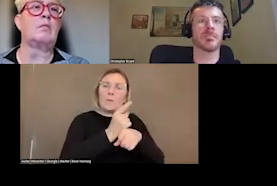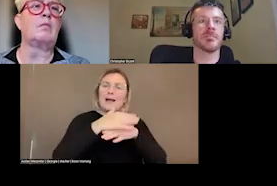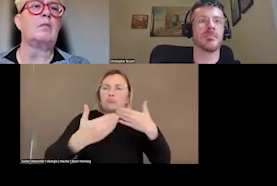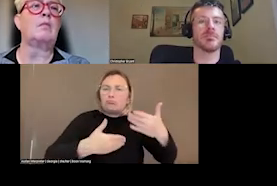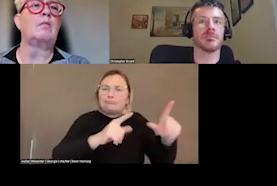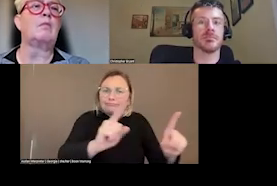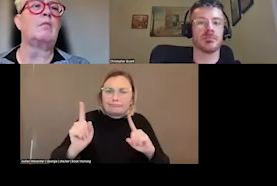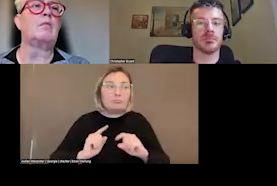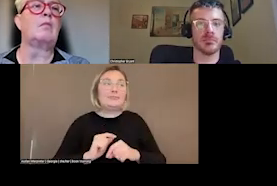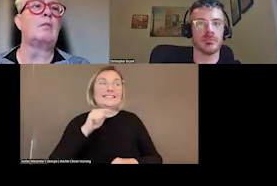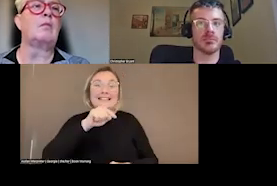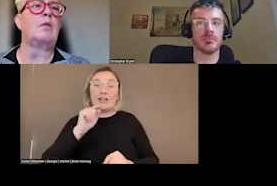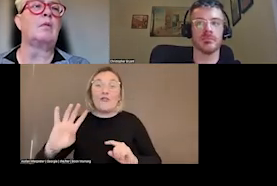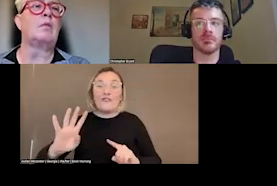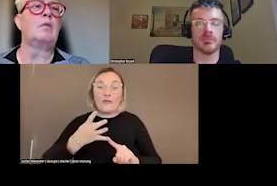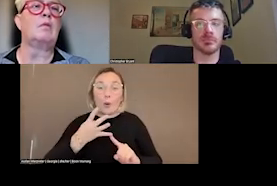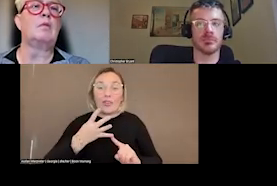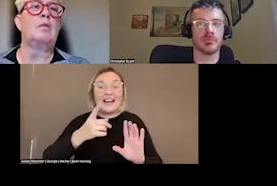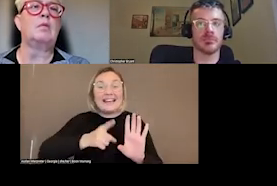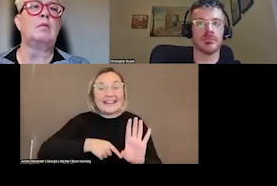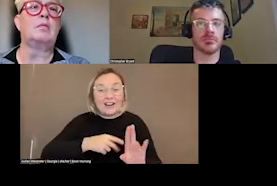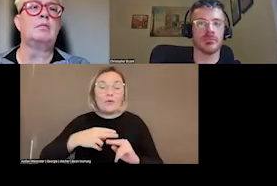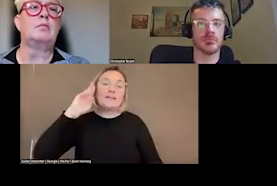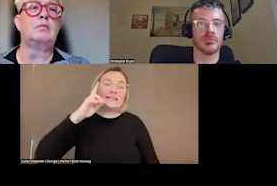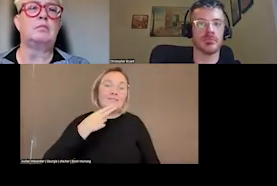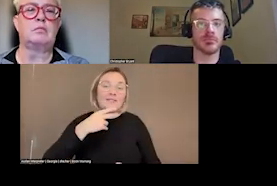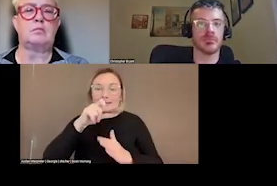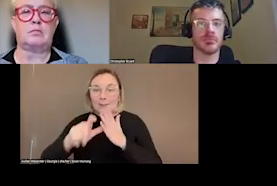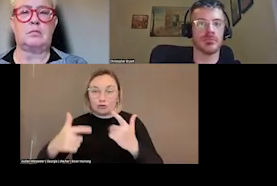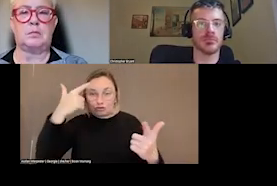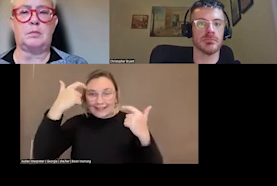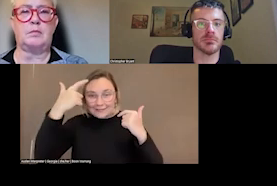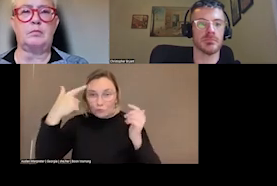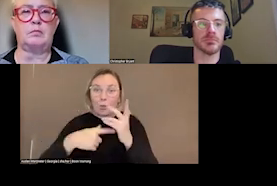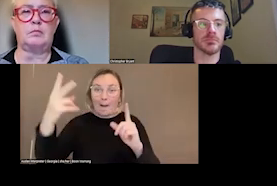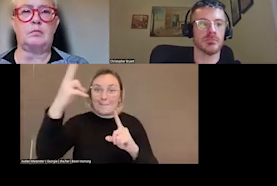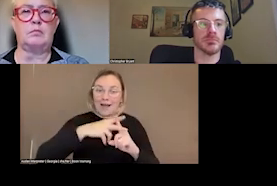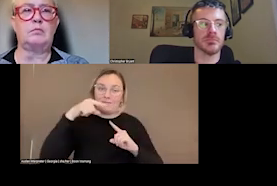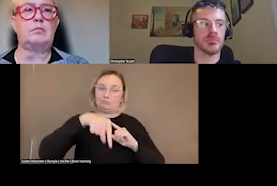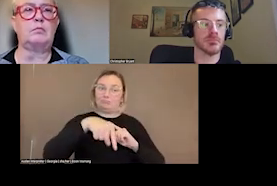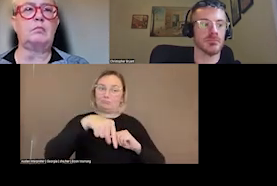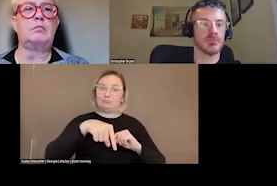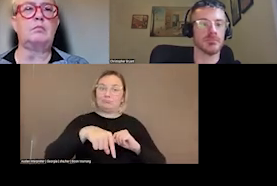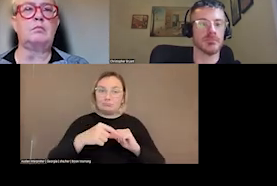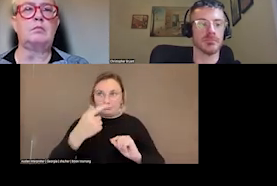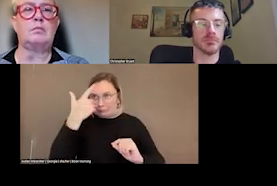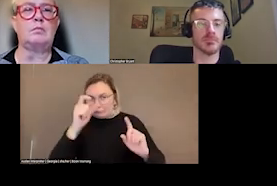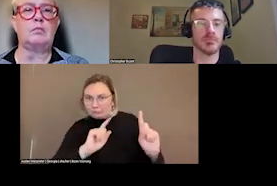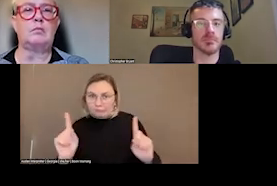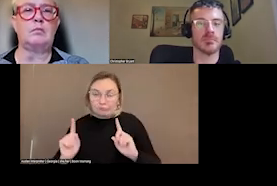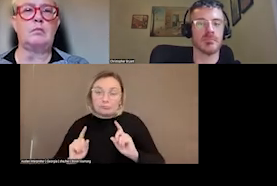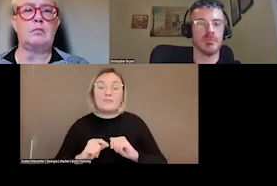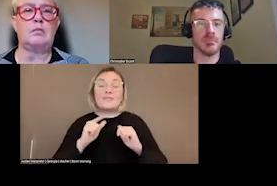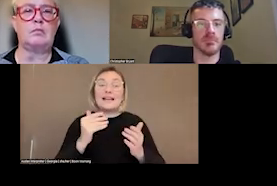process. This is the 4th year for deaf and disabled creatives to apply for these initiative. And it's